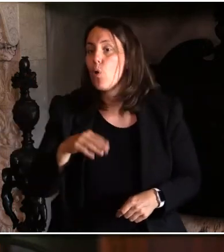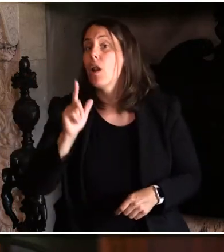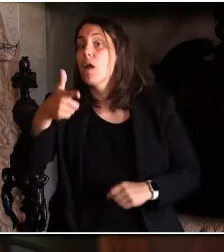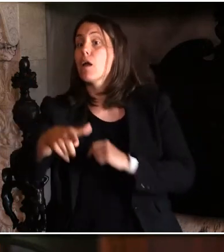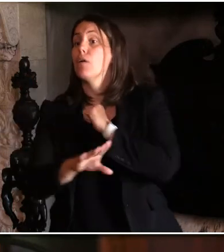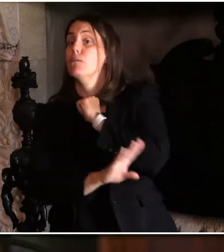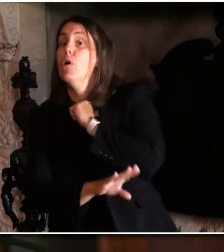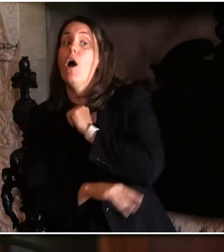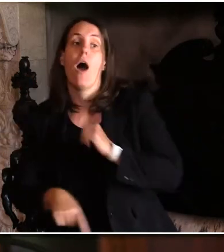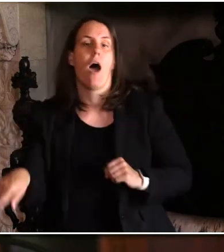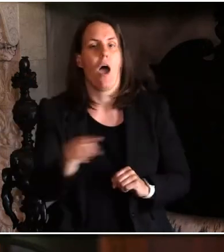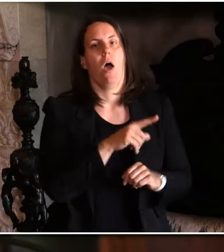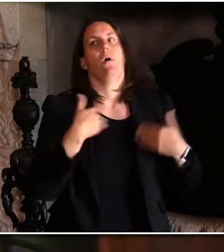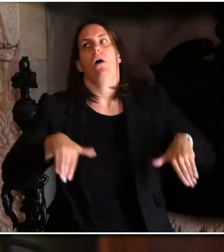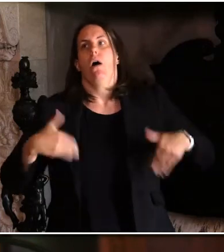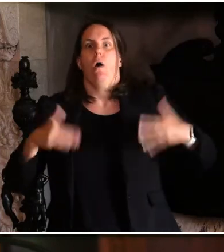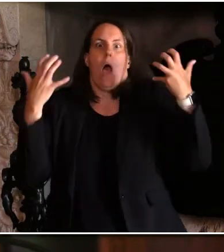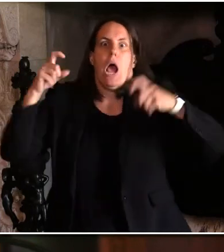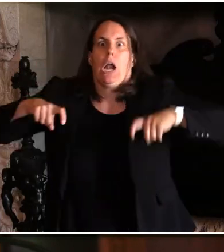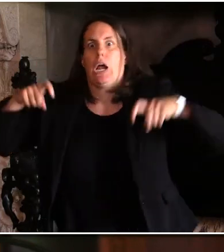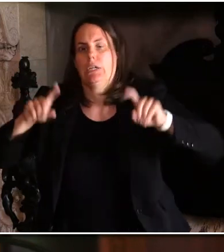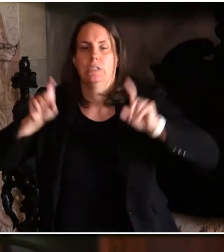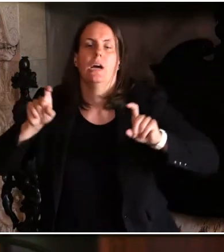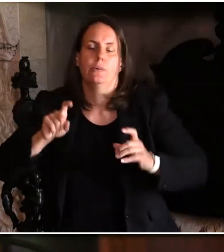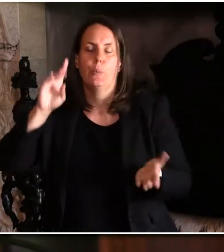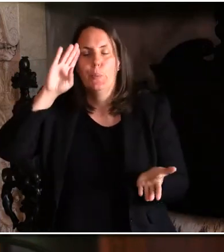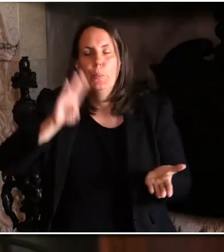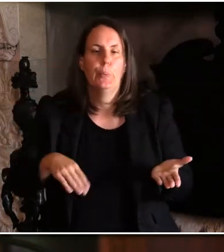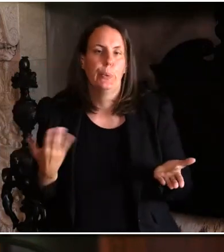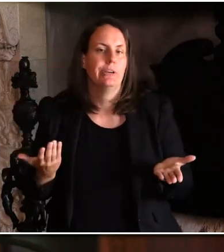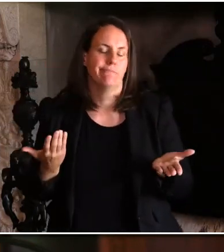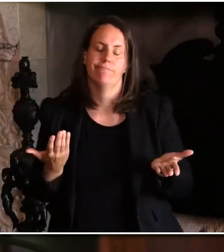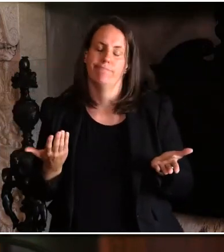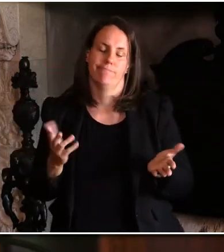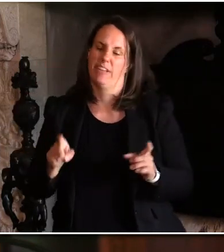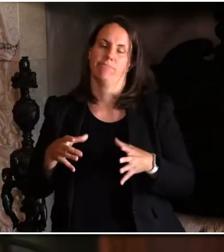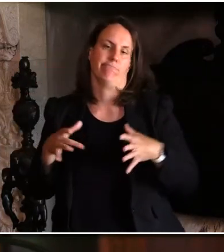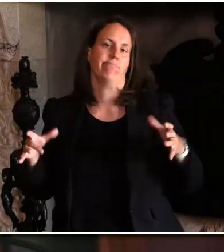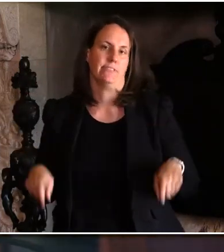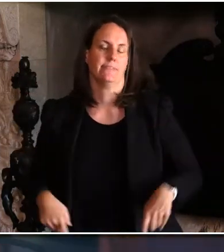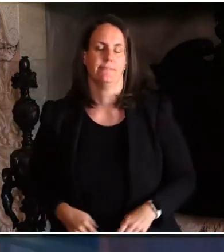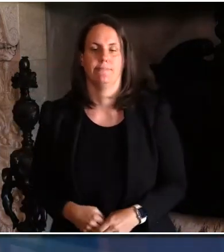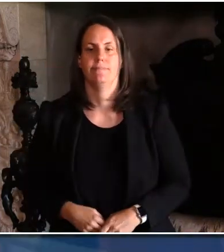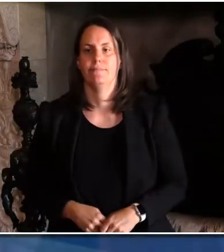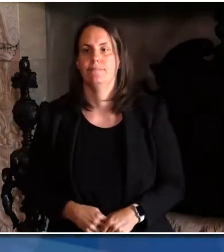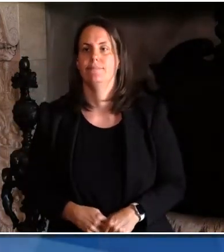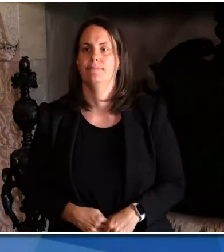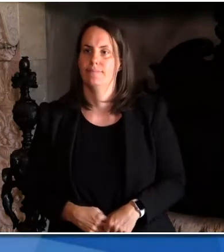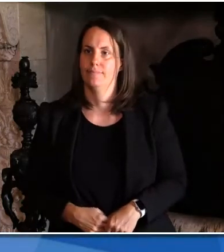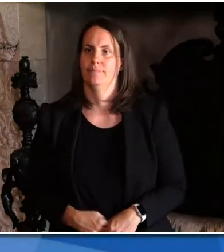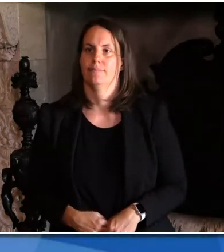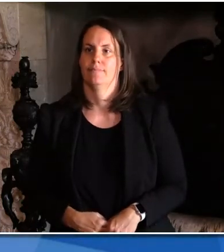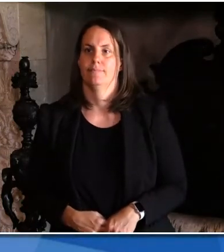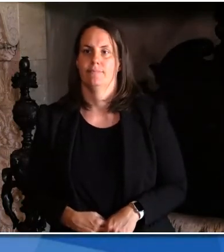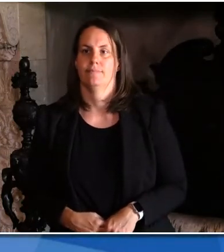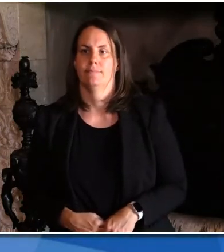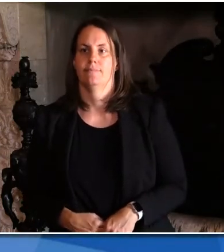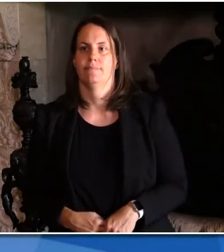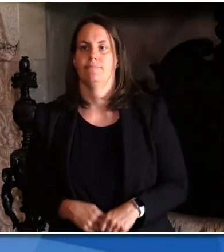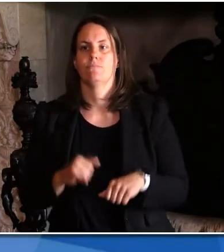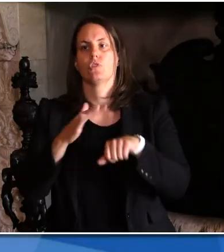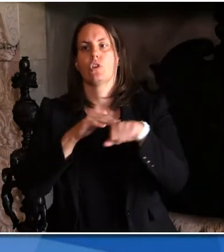here coming up in the fall and through the winter. Thank you, Will. Now to Shelley Nelson from the